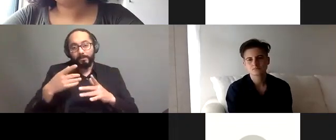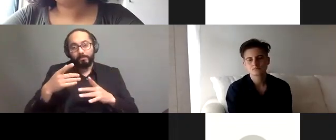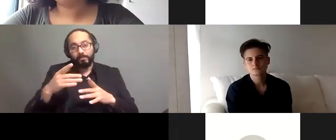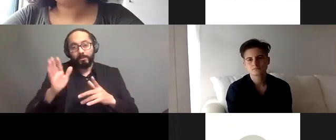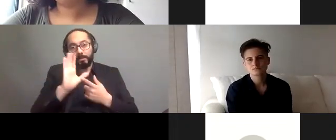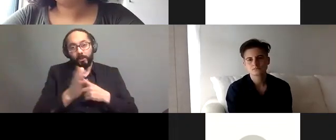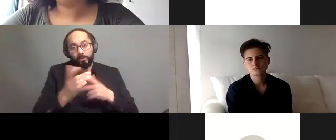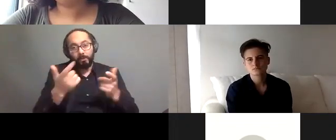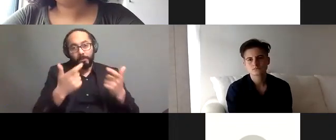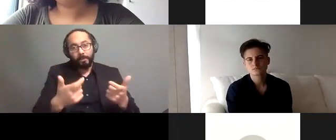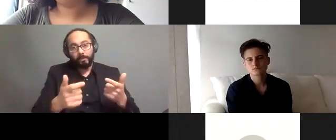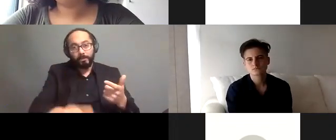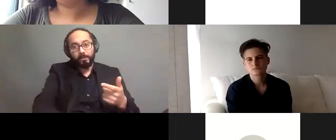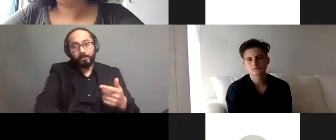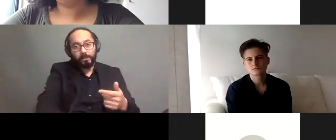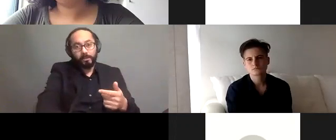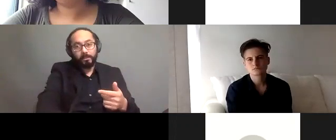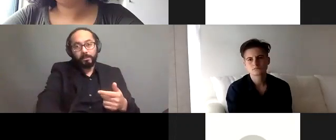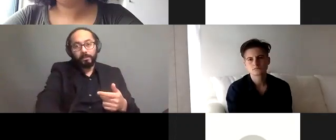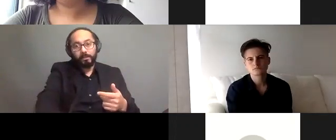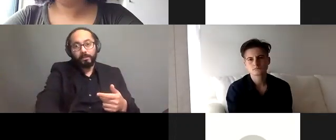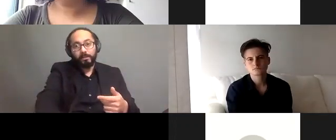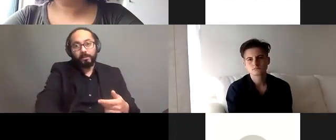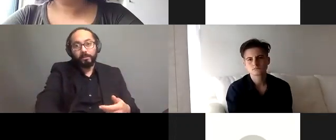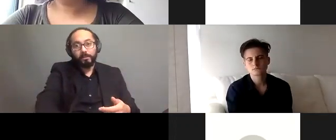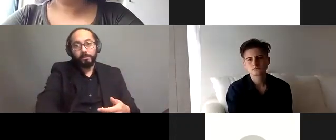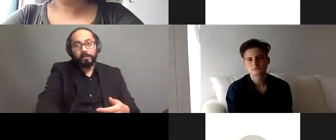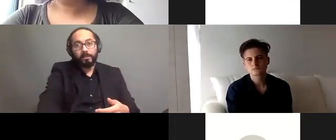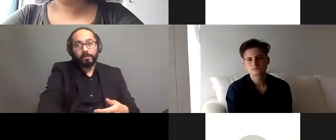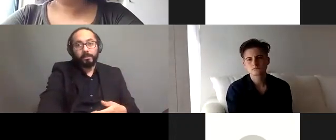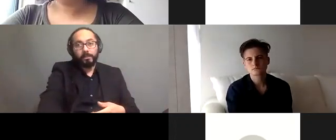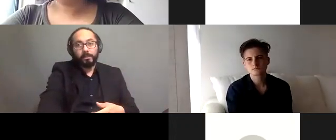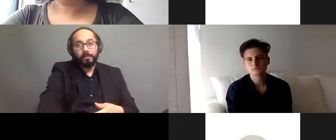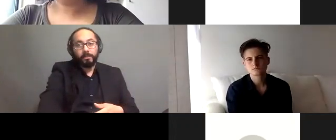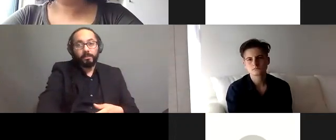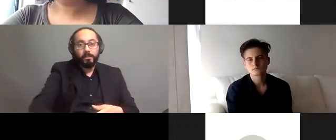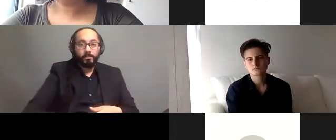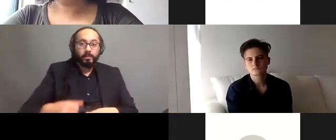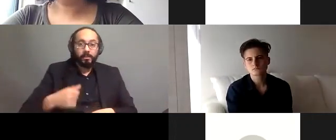that came to my mind was, as a diasporic person, as a person